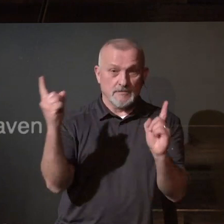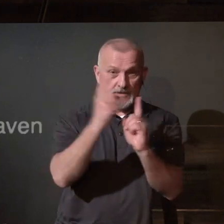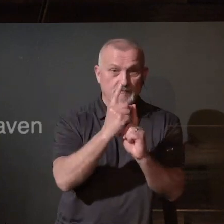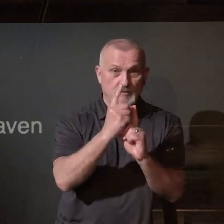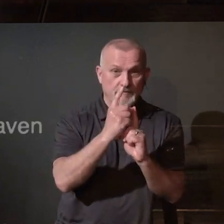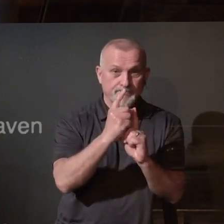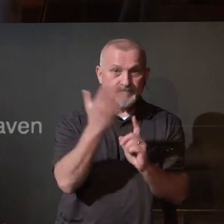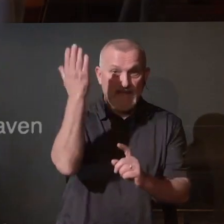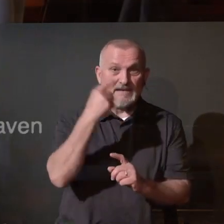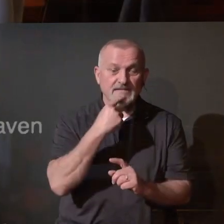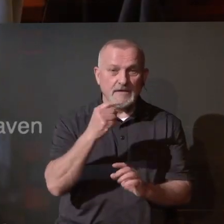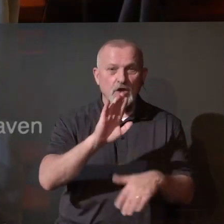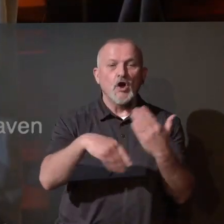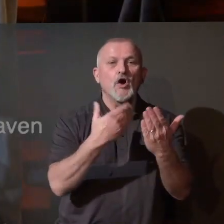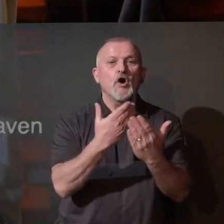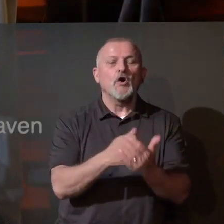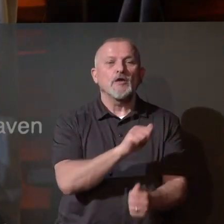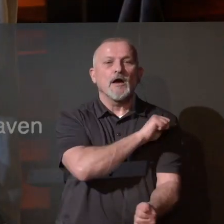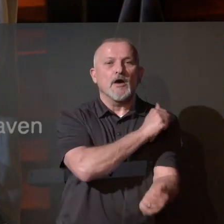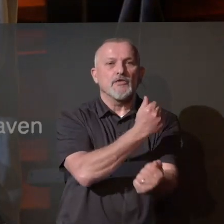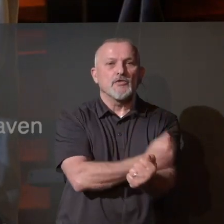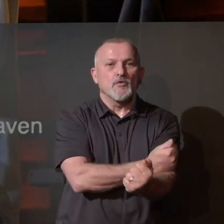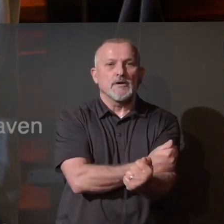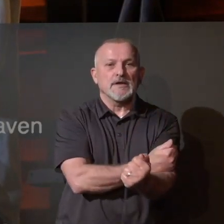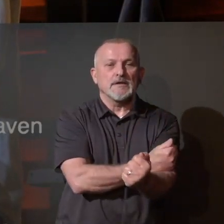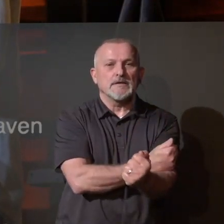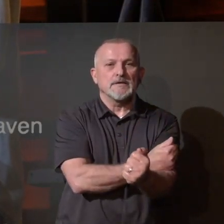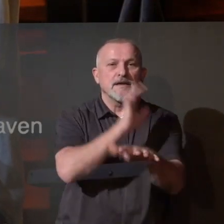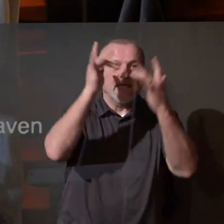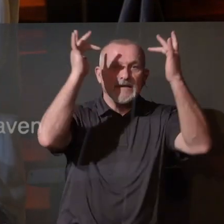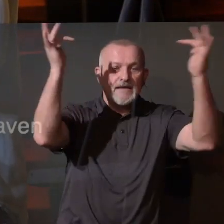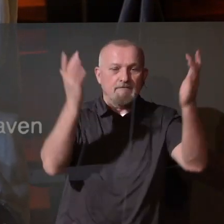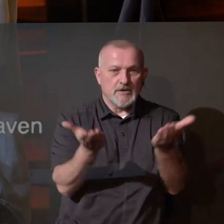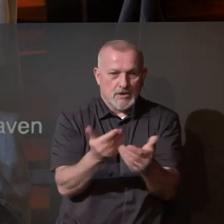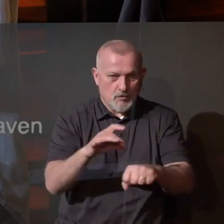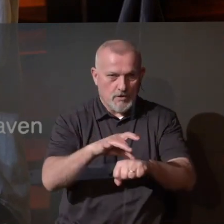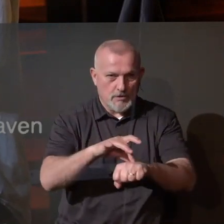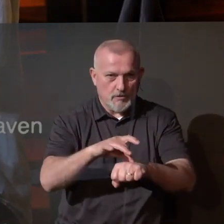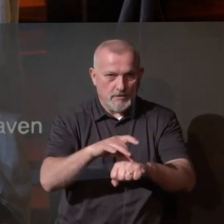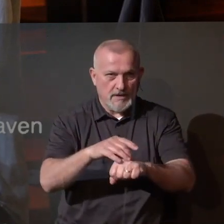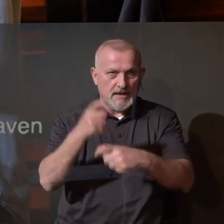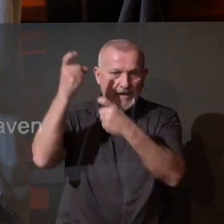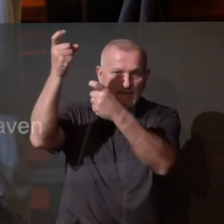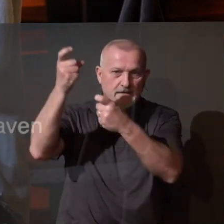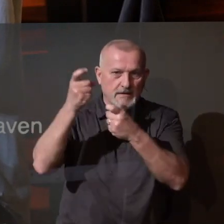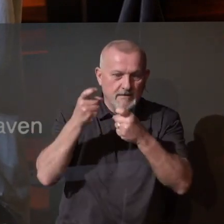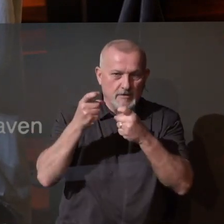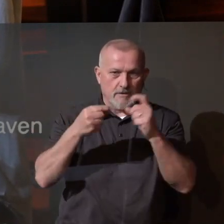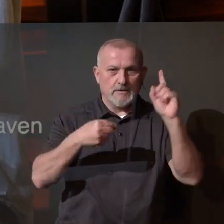and he said, all authority in heaven and on earth has been given